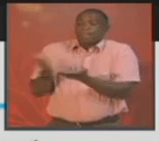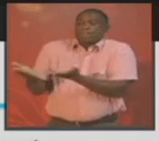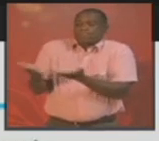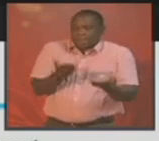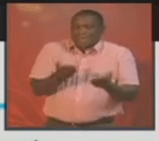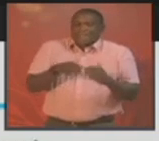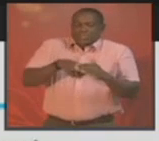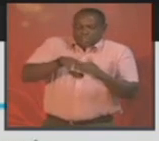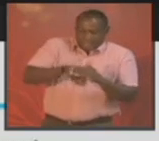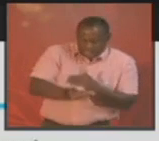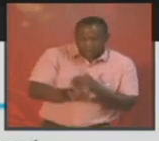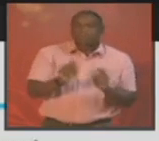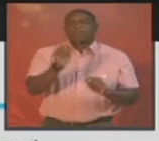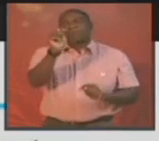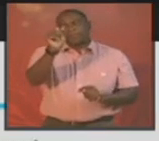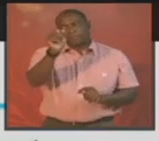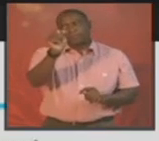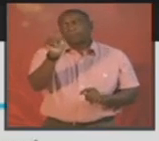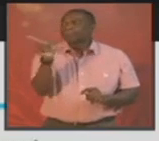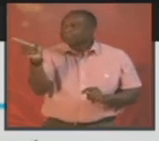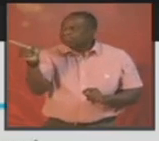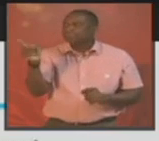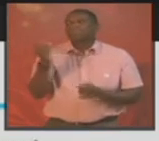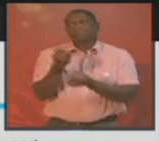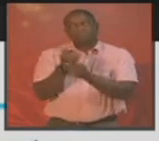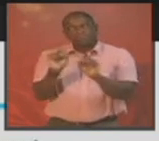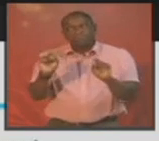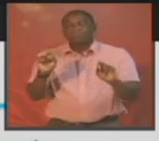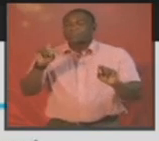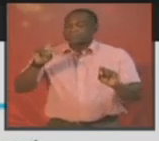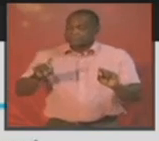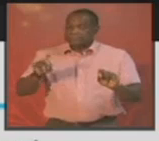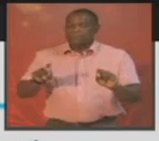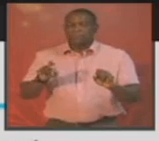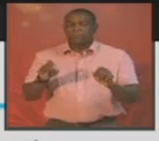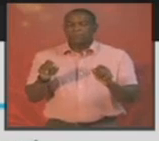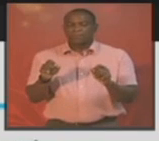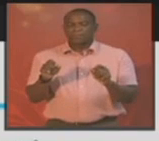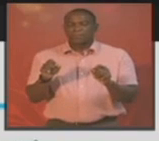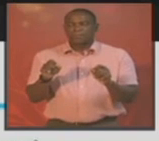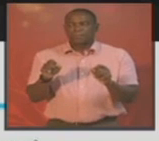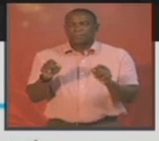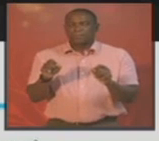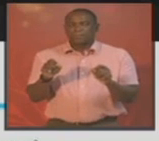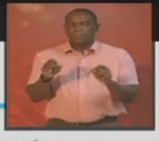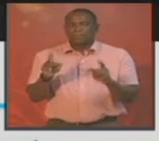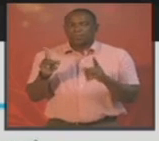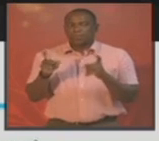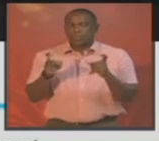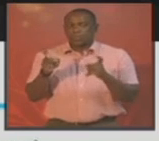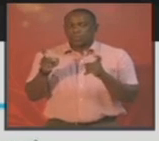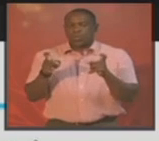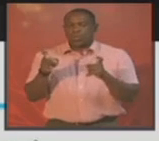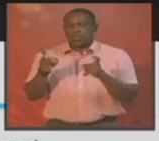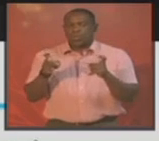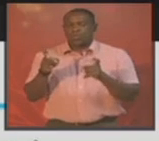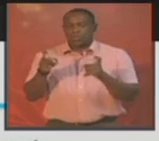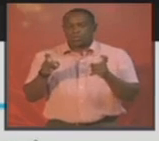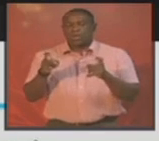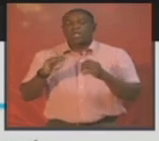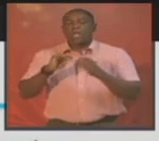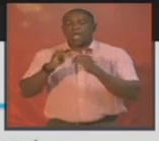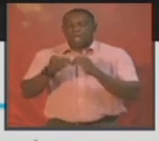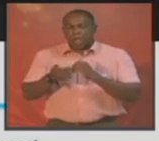a secured, it's a closed and controlled channel of importation and distribution,